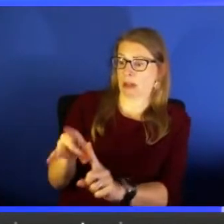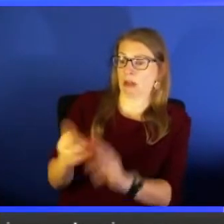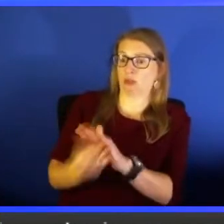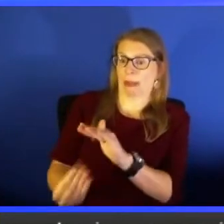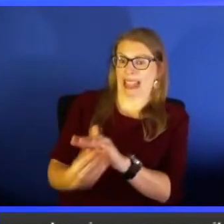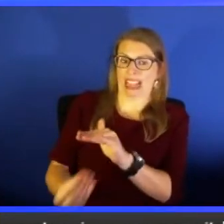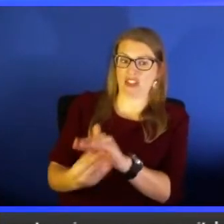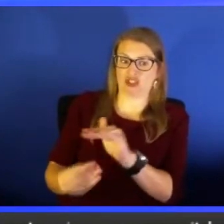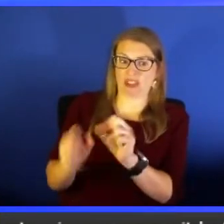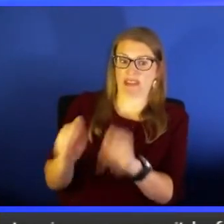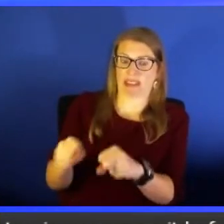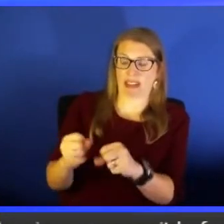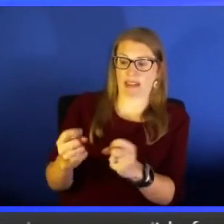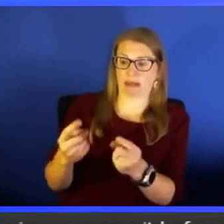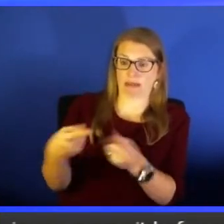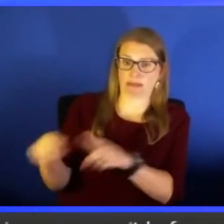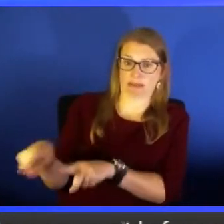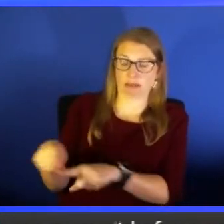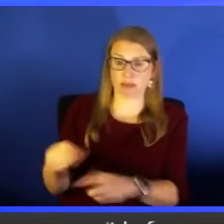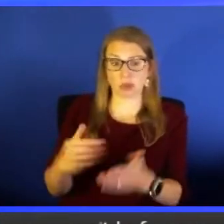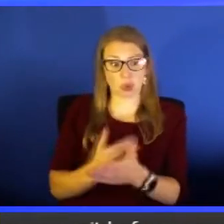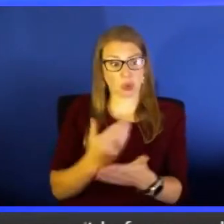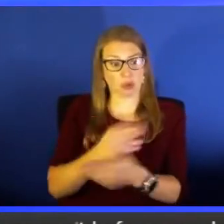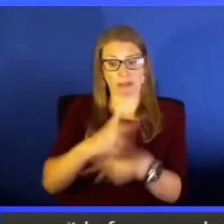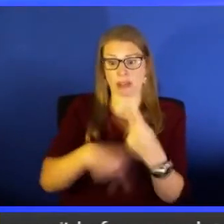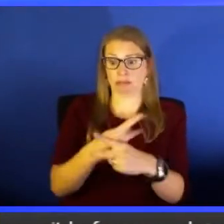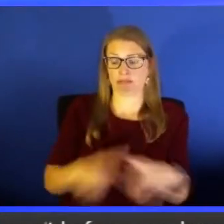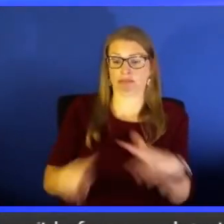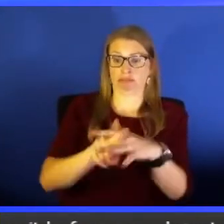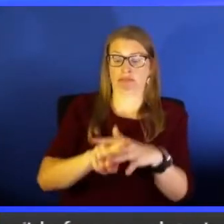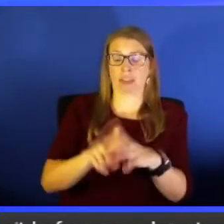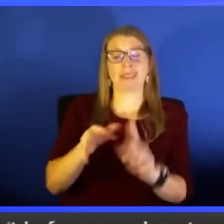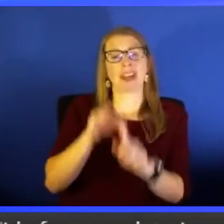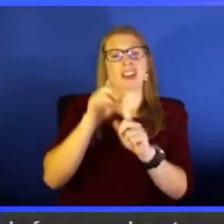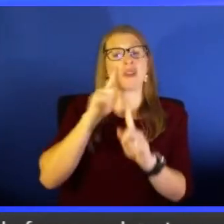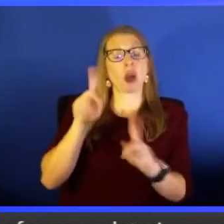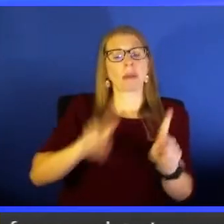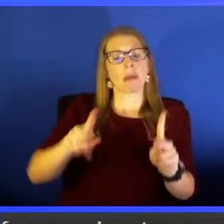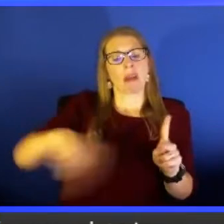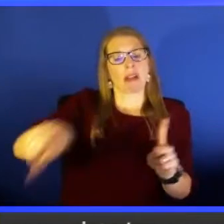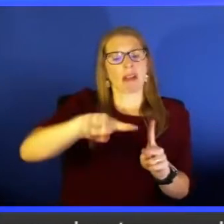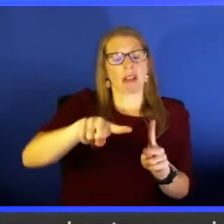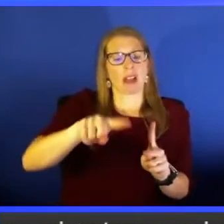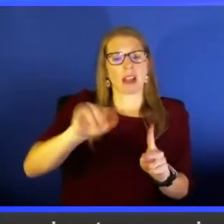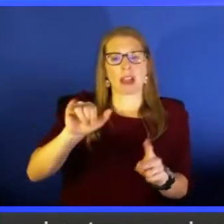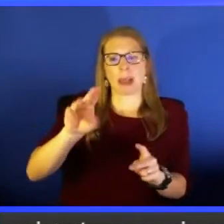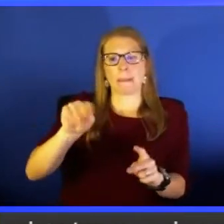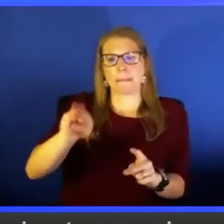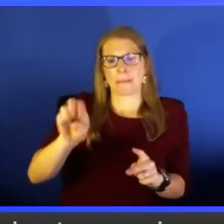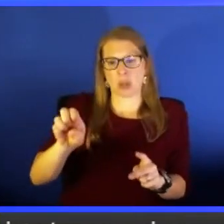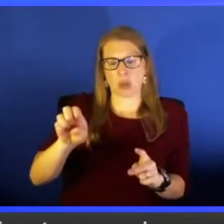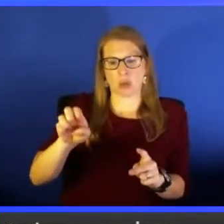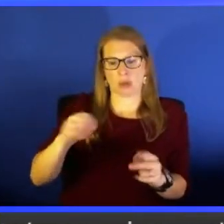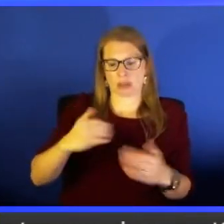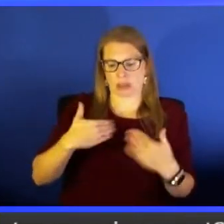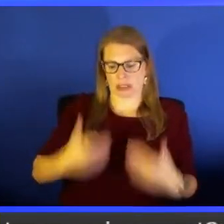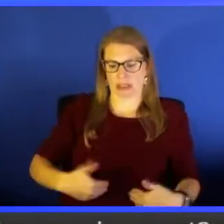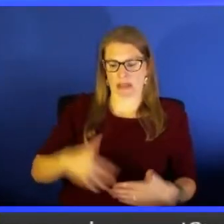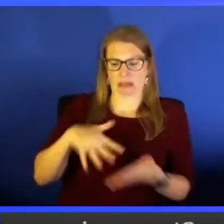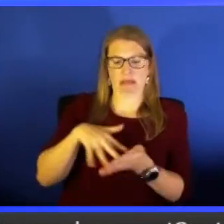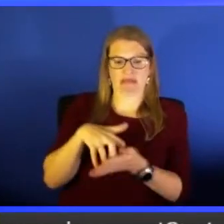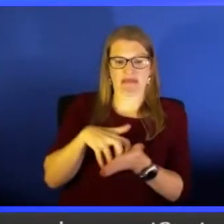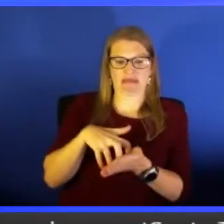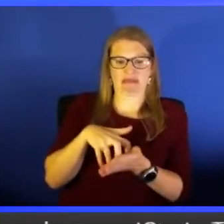You can have new variants that arise, especially in those people that are immunosuppressed. They don't have an immune system to fight off and clear that